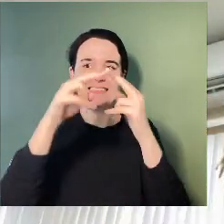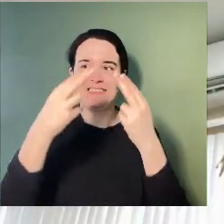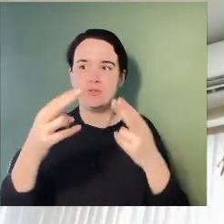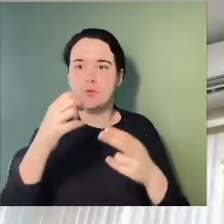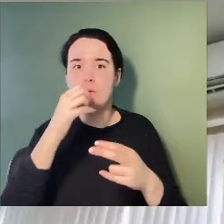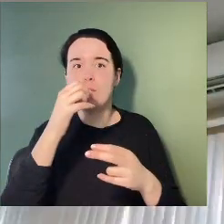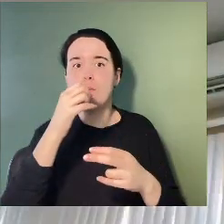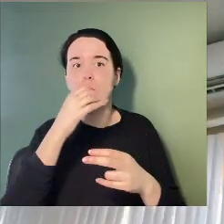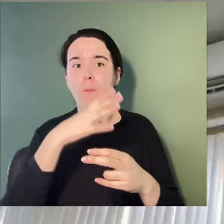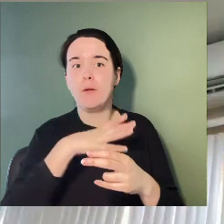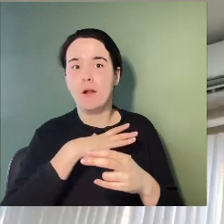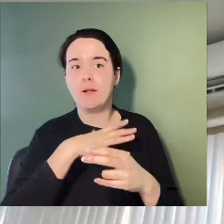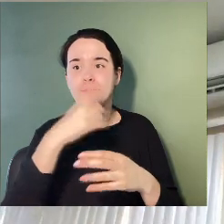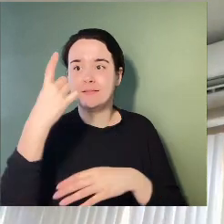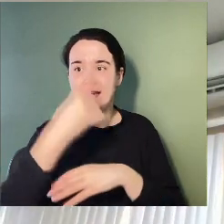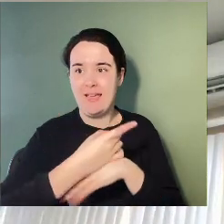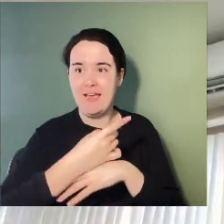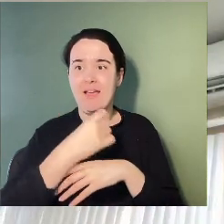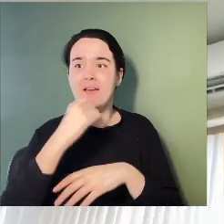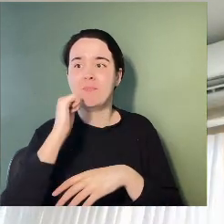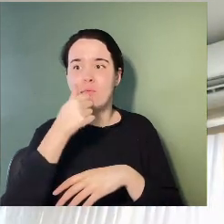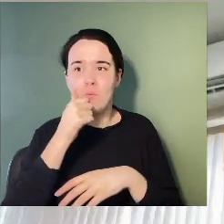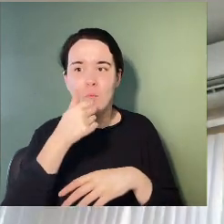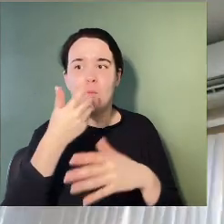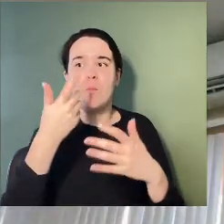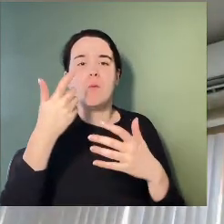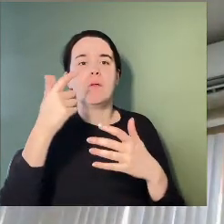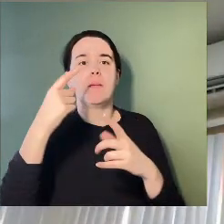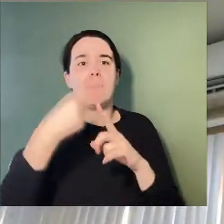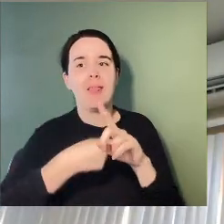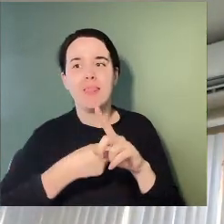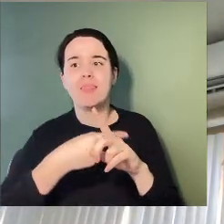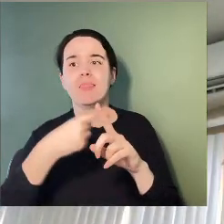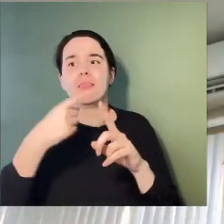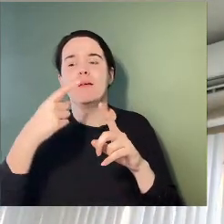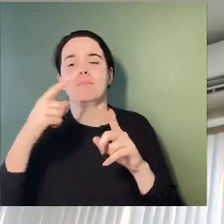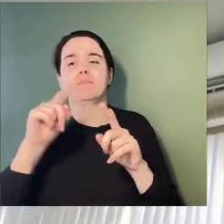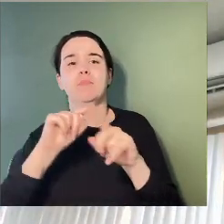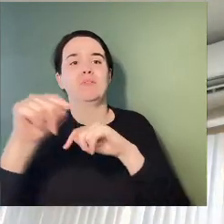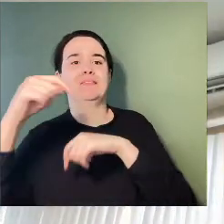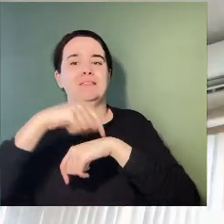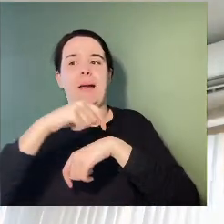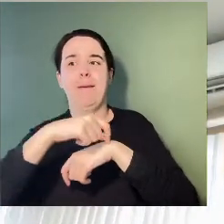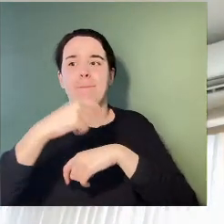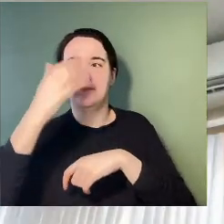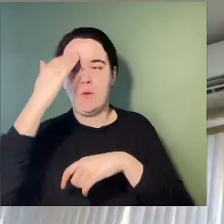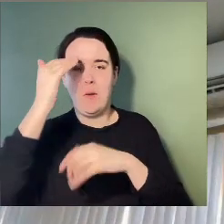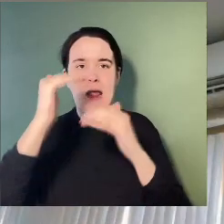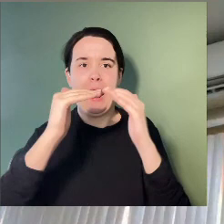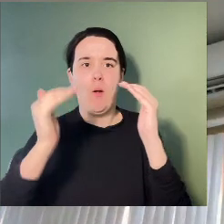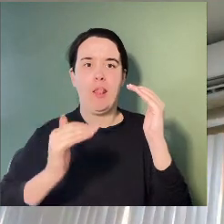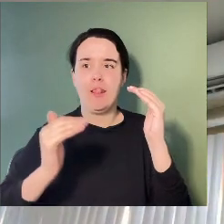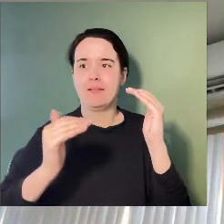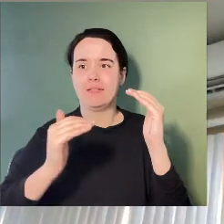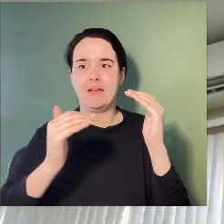History Month. And most times we talk about equality, we talk about inclusion. Yeah. I think